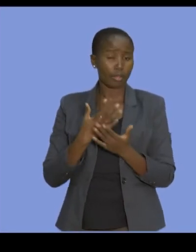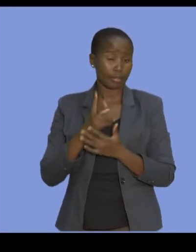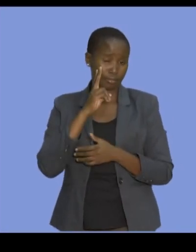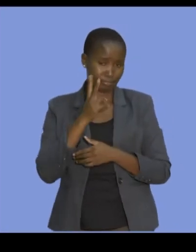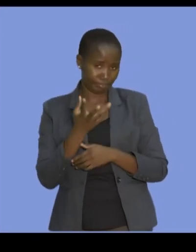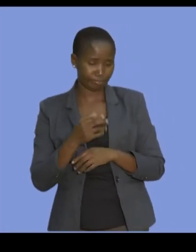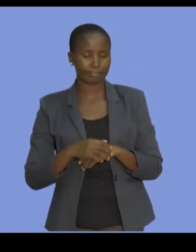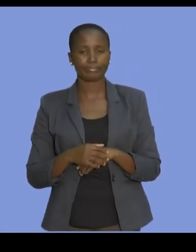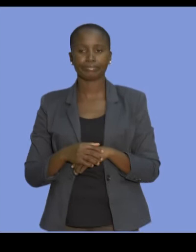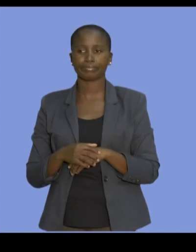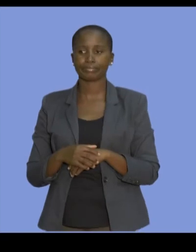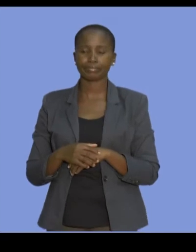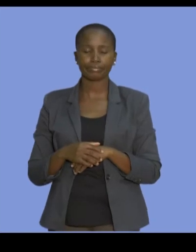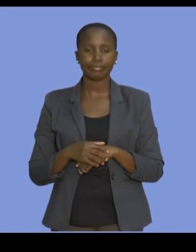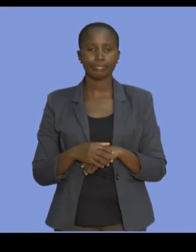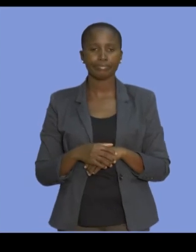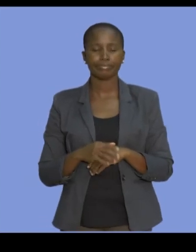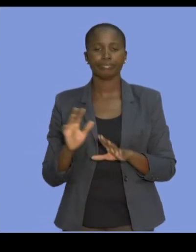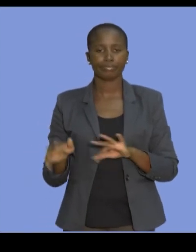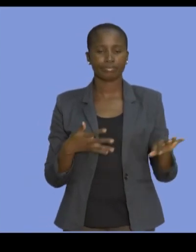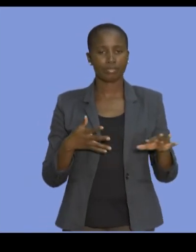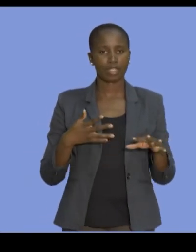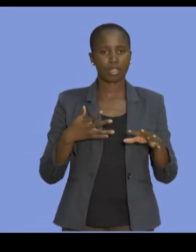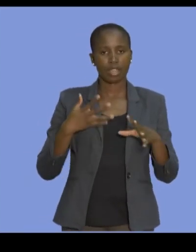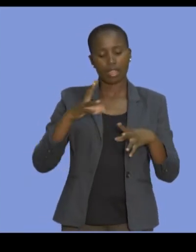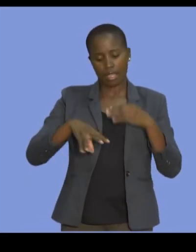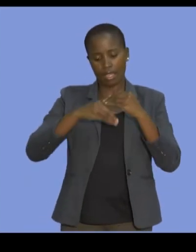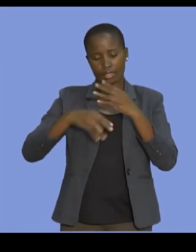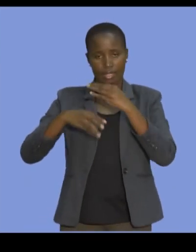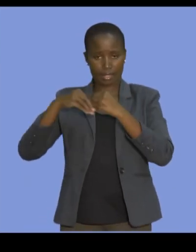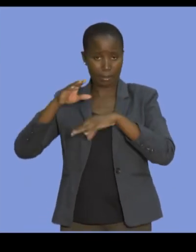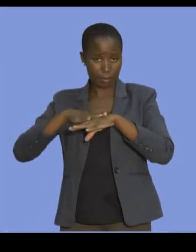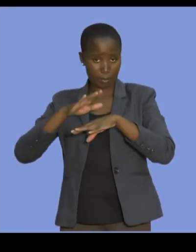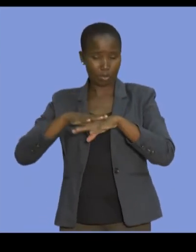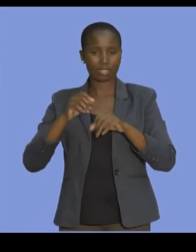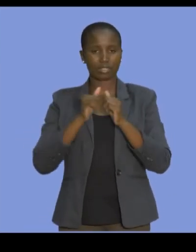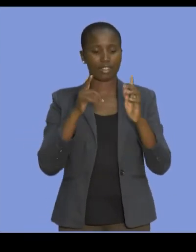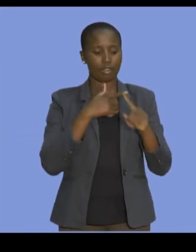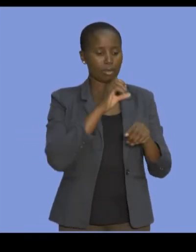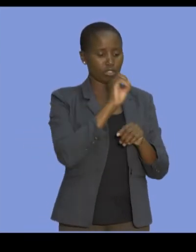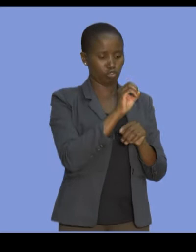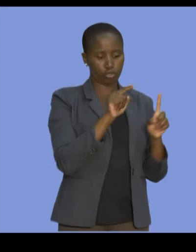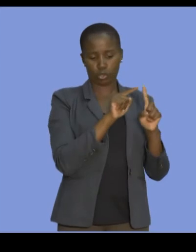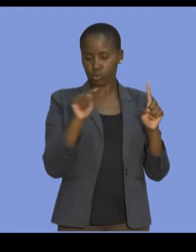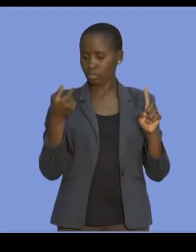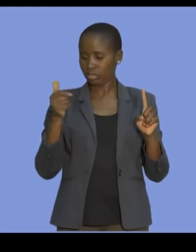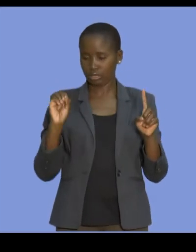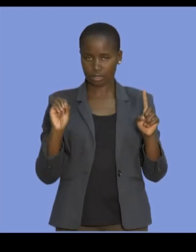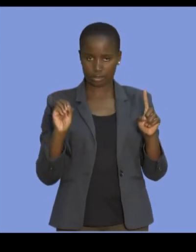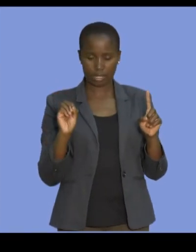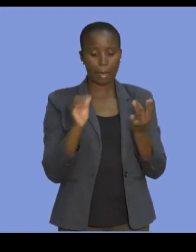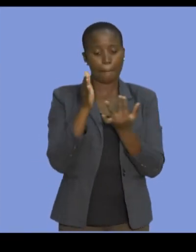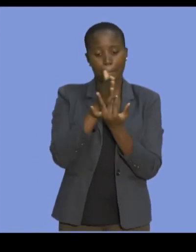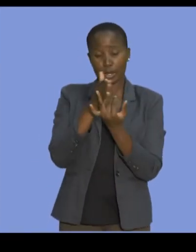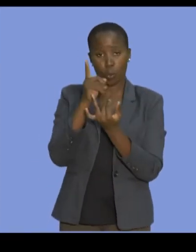So the cumulative frequency is from 0 to 60. The middle will be 30. So if 30, we